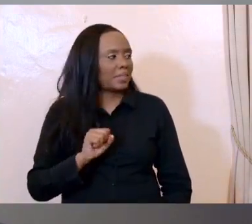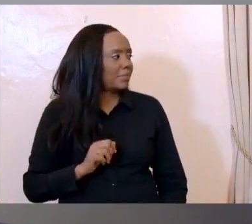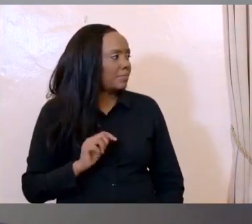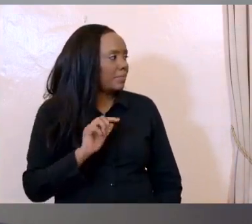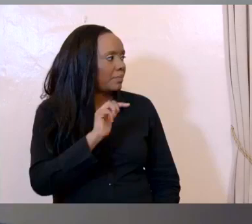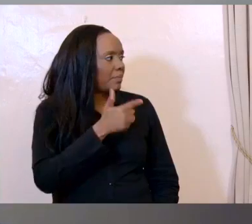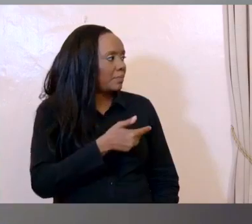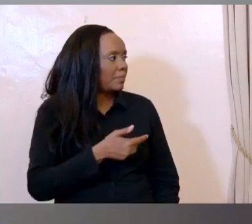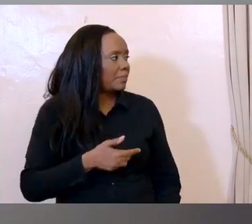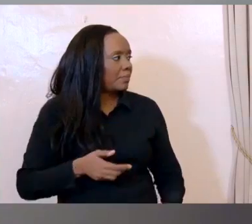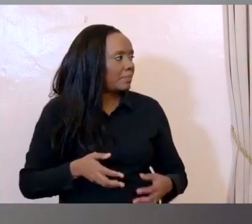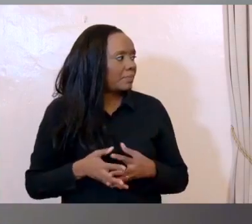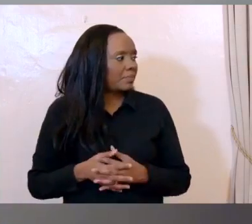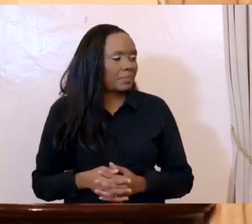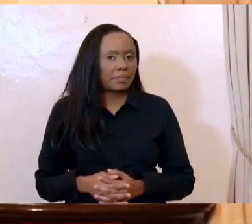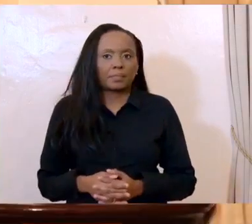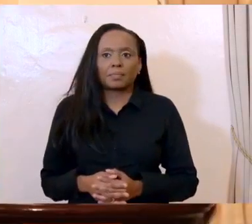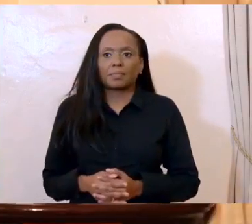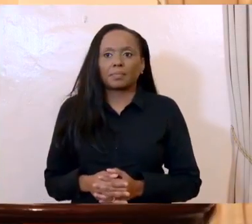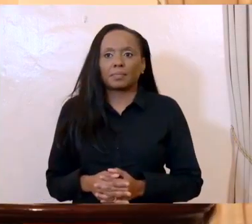Minister.